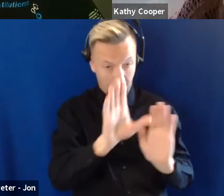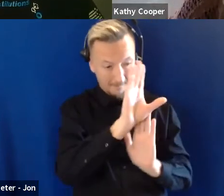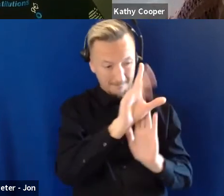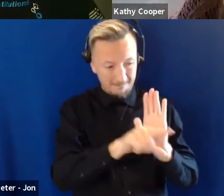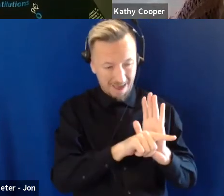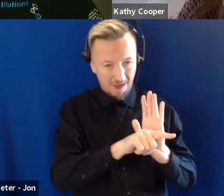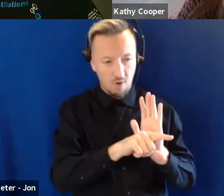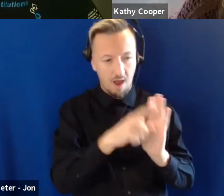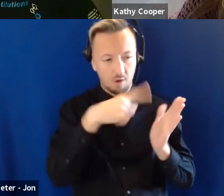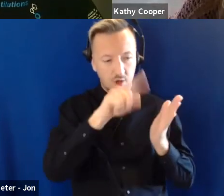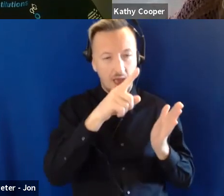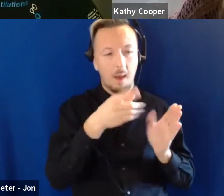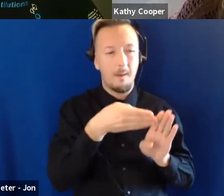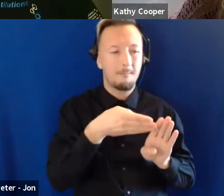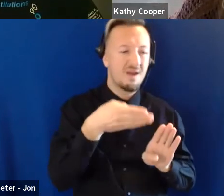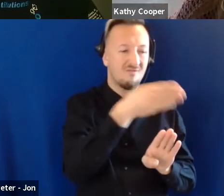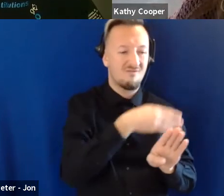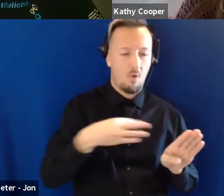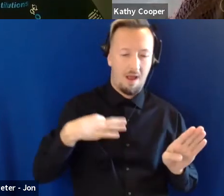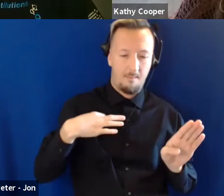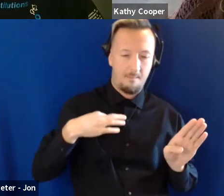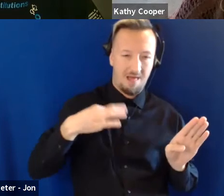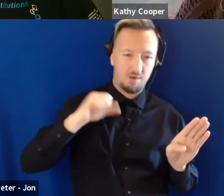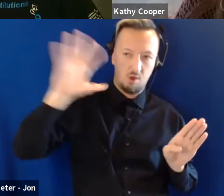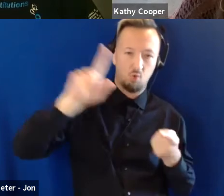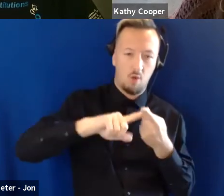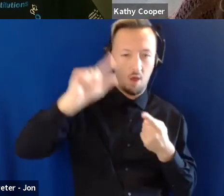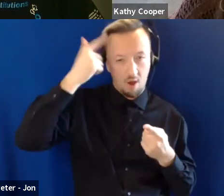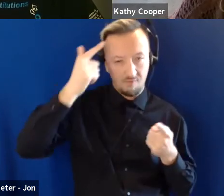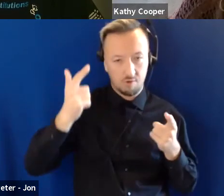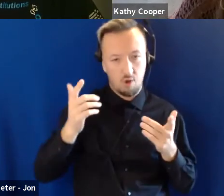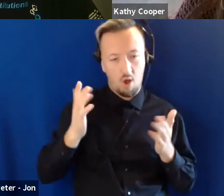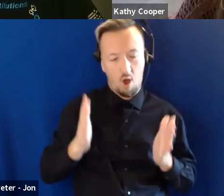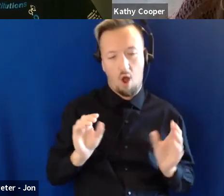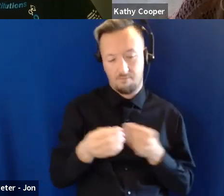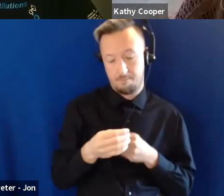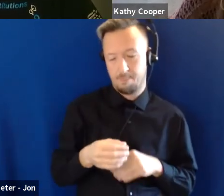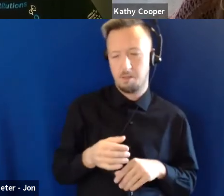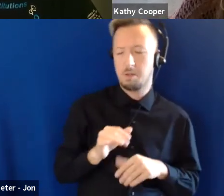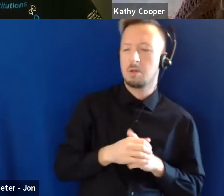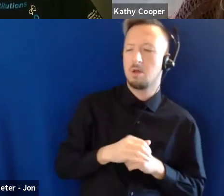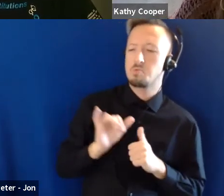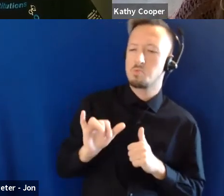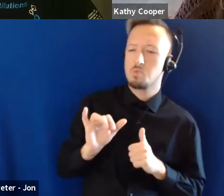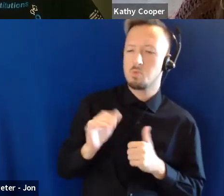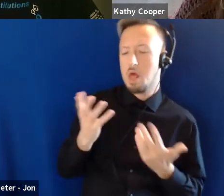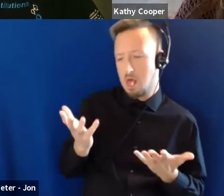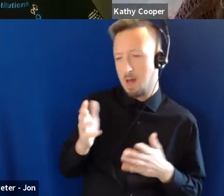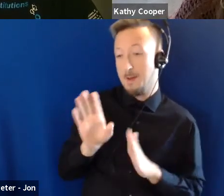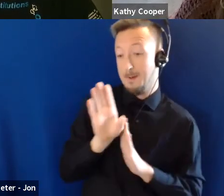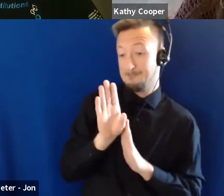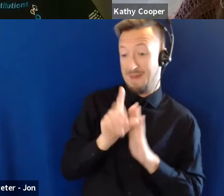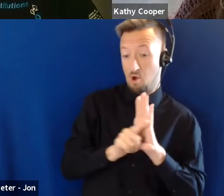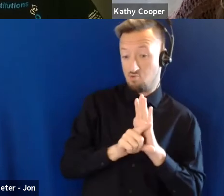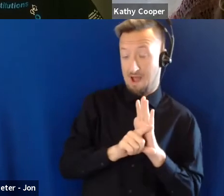prior to sending their application to the governor's office? Well, by background checks, what we do is we